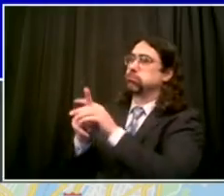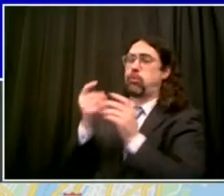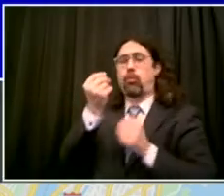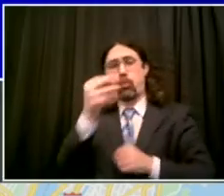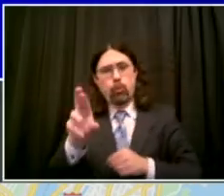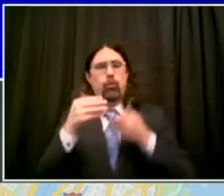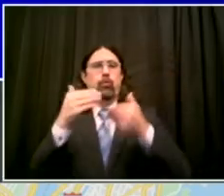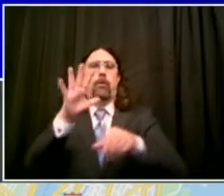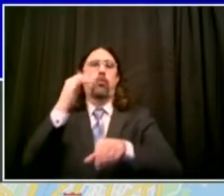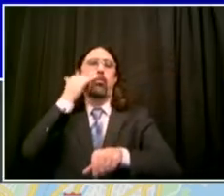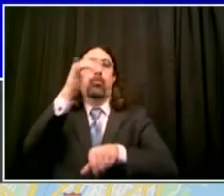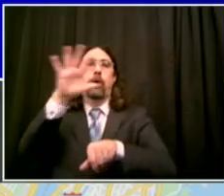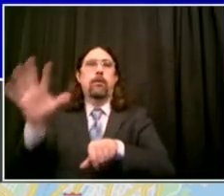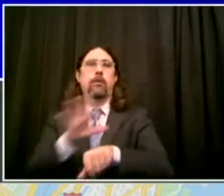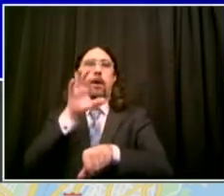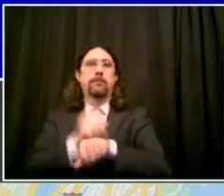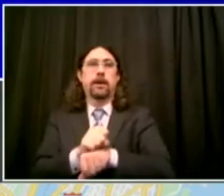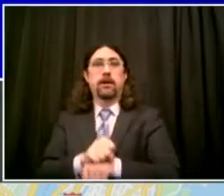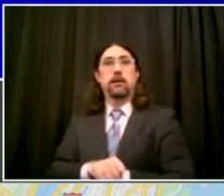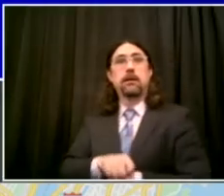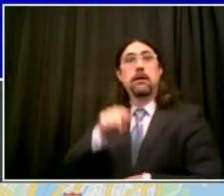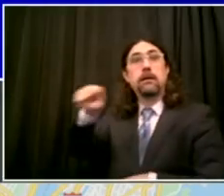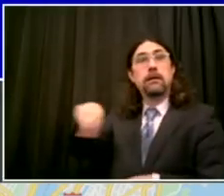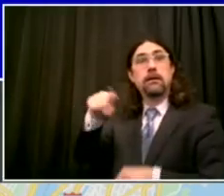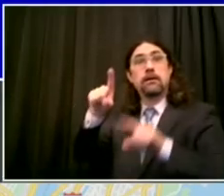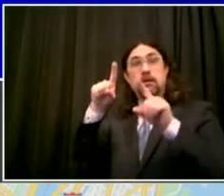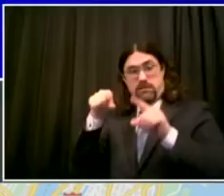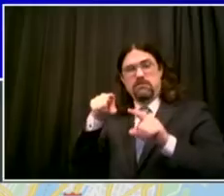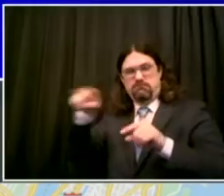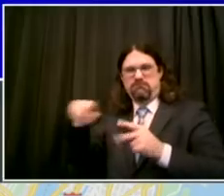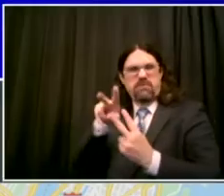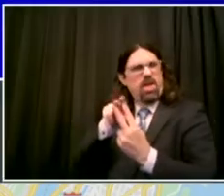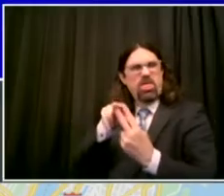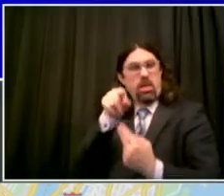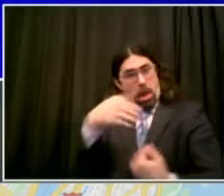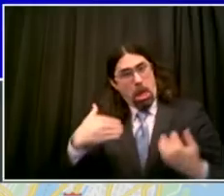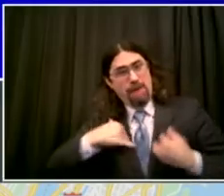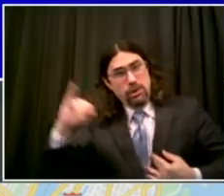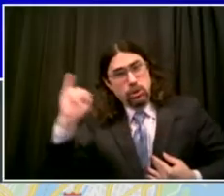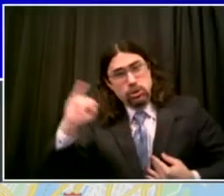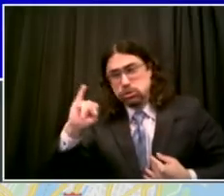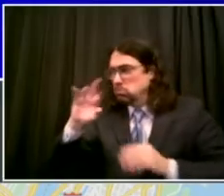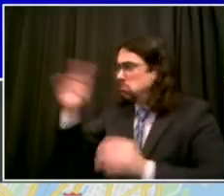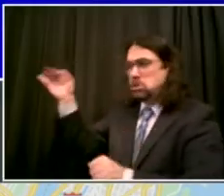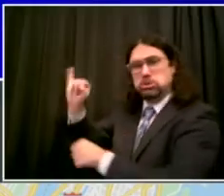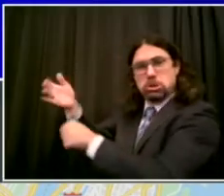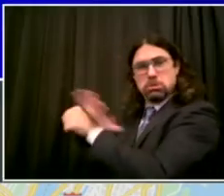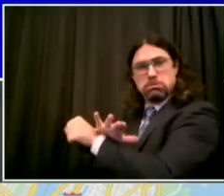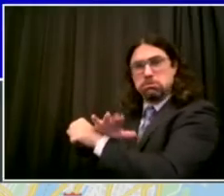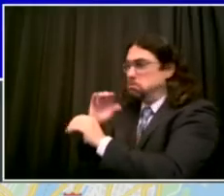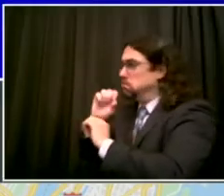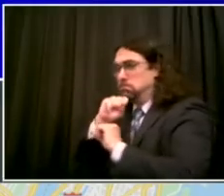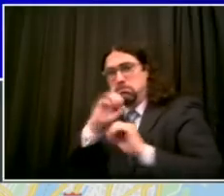testing easier, making it more and more available. And I'm going to keep saying that word, free. And